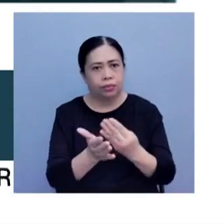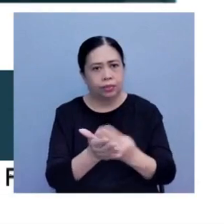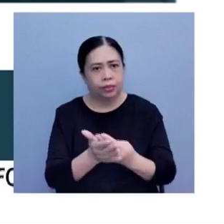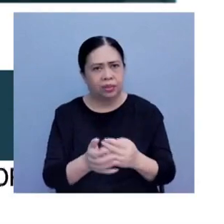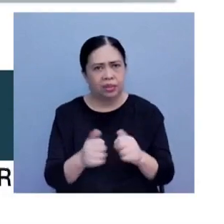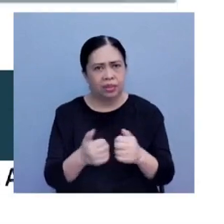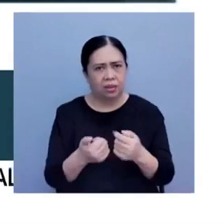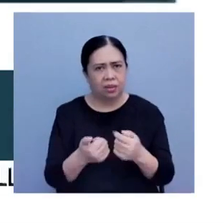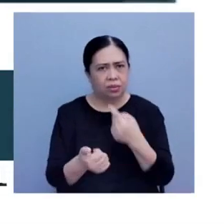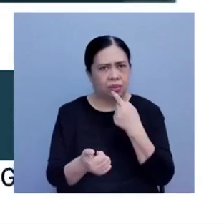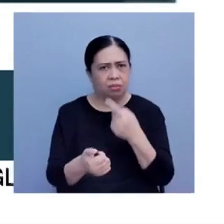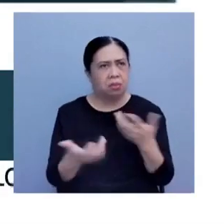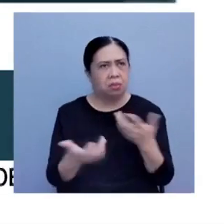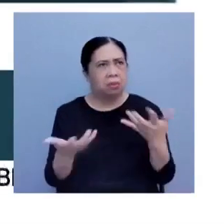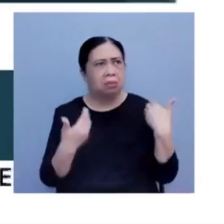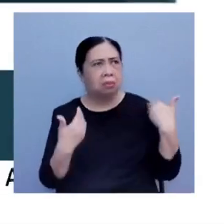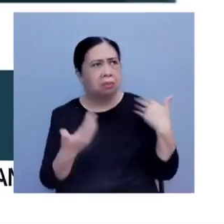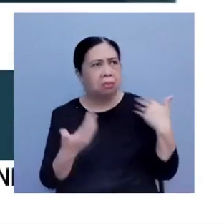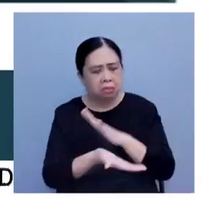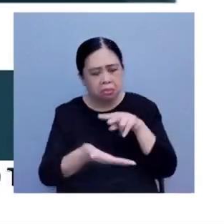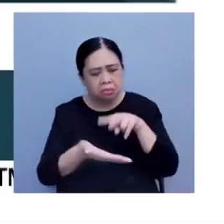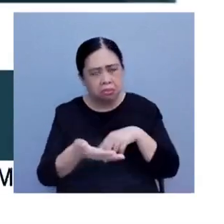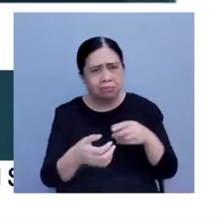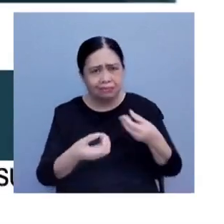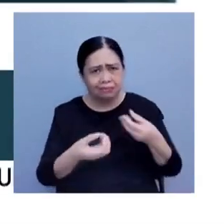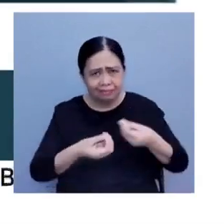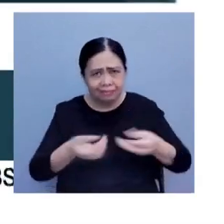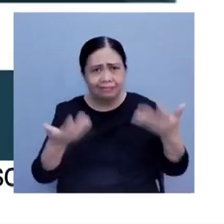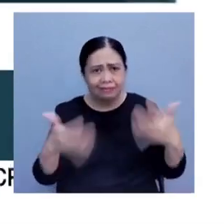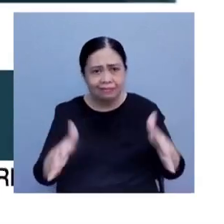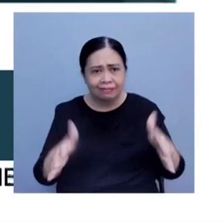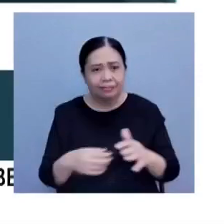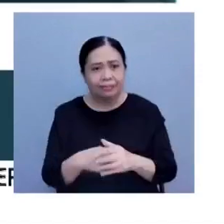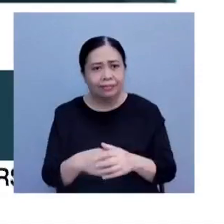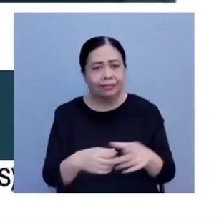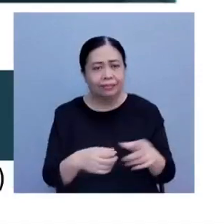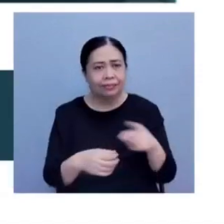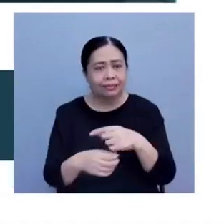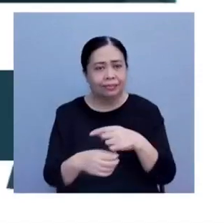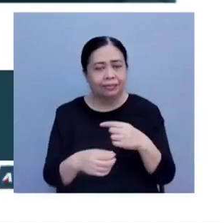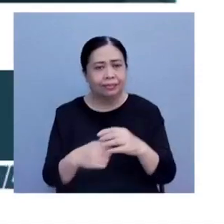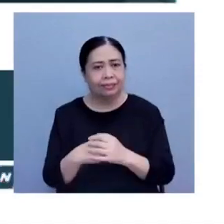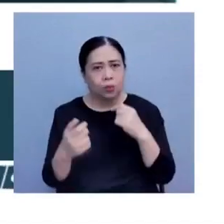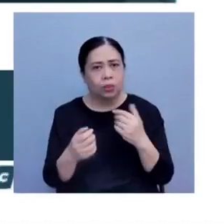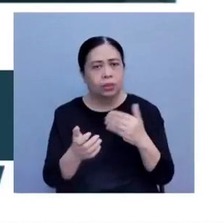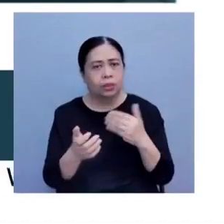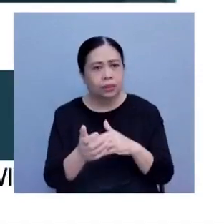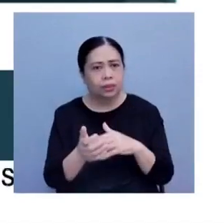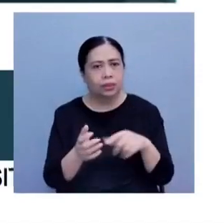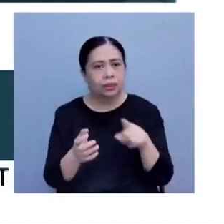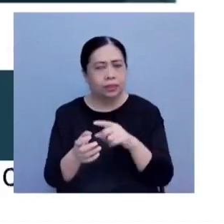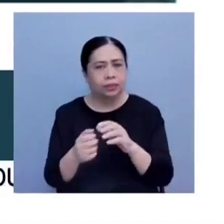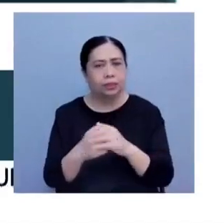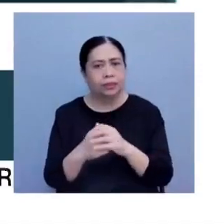po nila nakita? With regards to that it was railroaded, we were within the bounds of law.